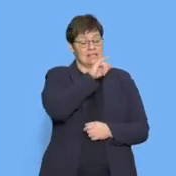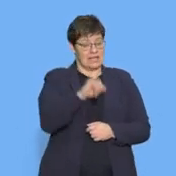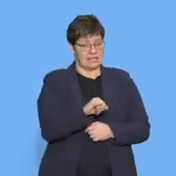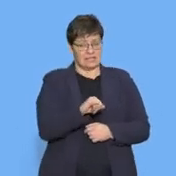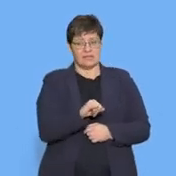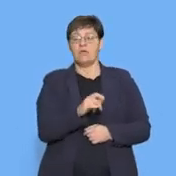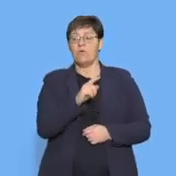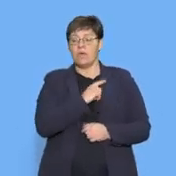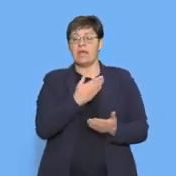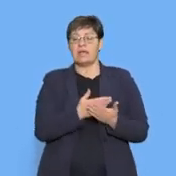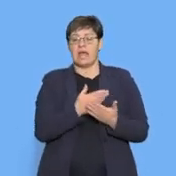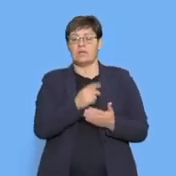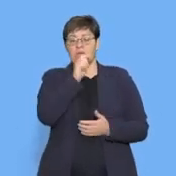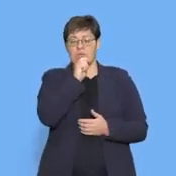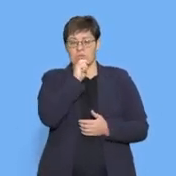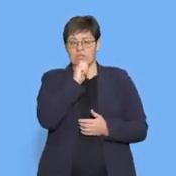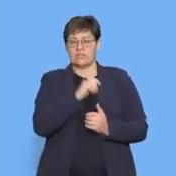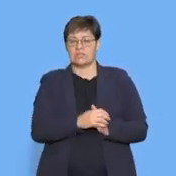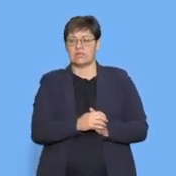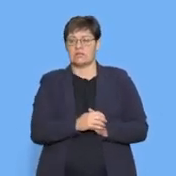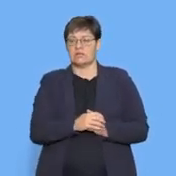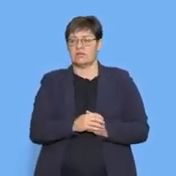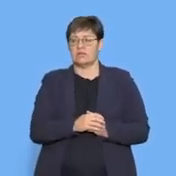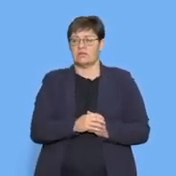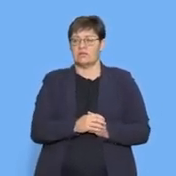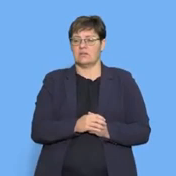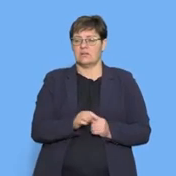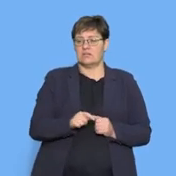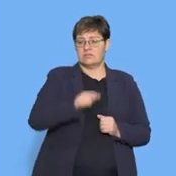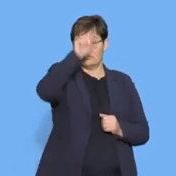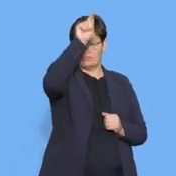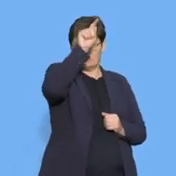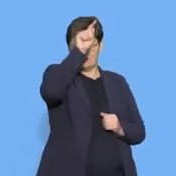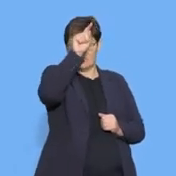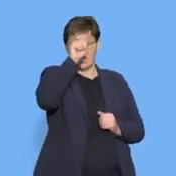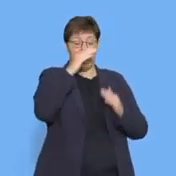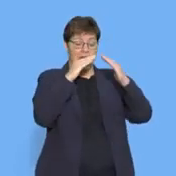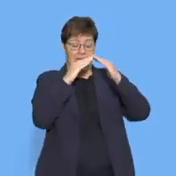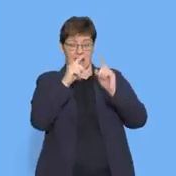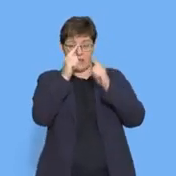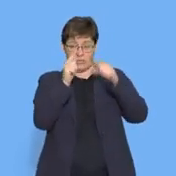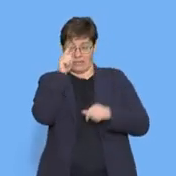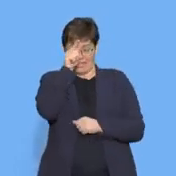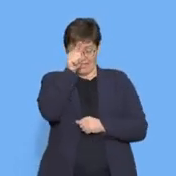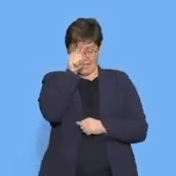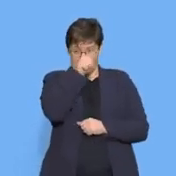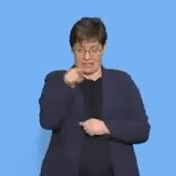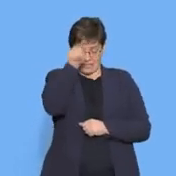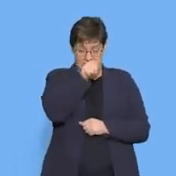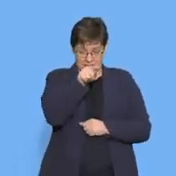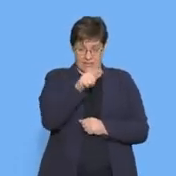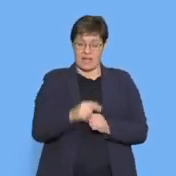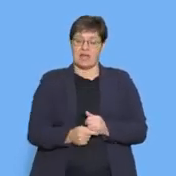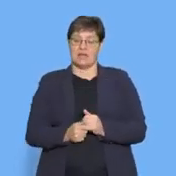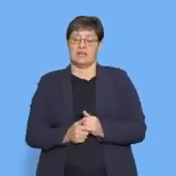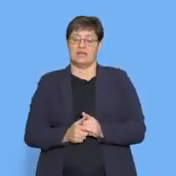xz, then we can use the v across from it. So we can use this side, the angle in between, which is that one, and